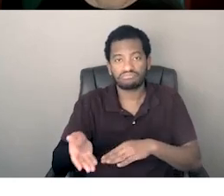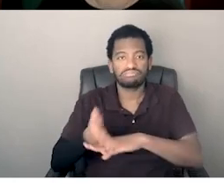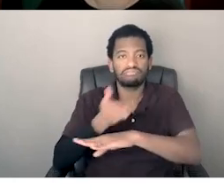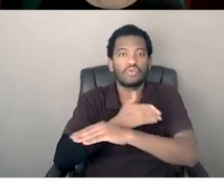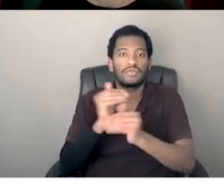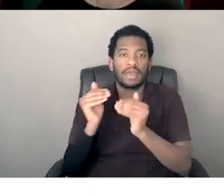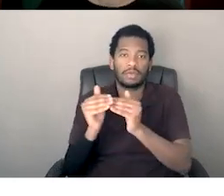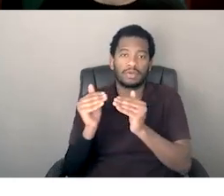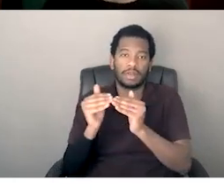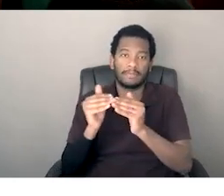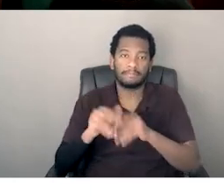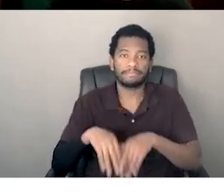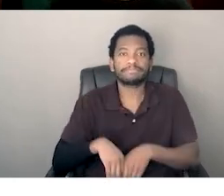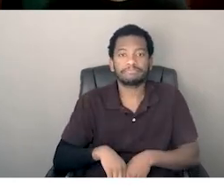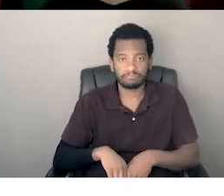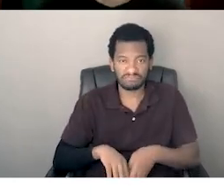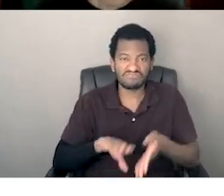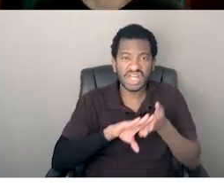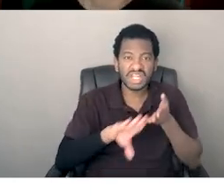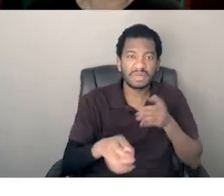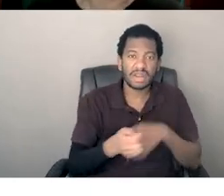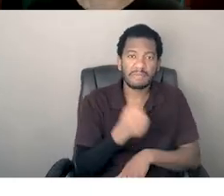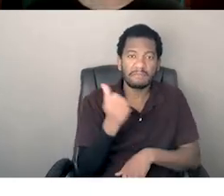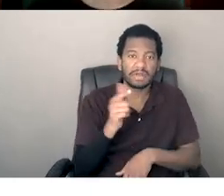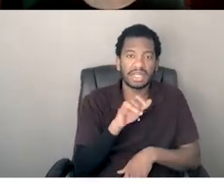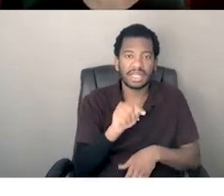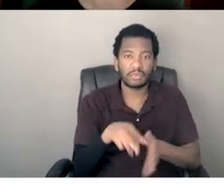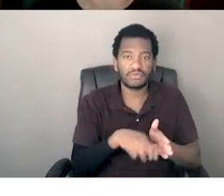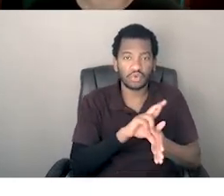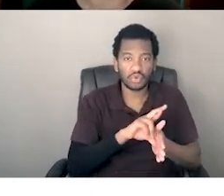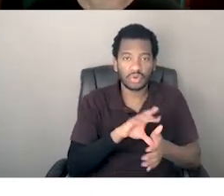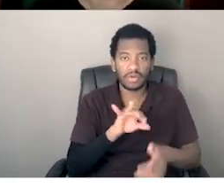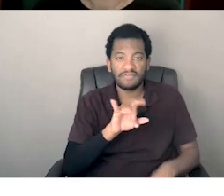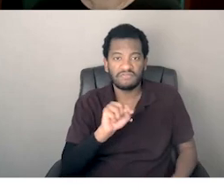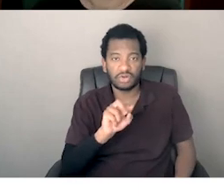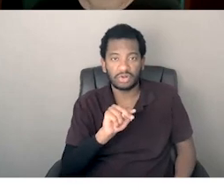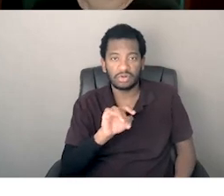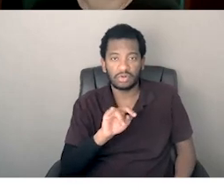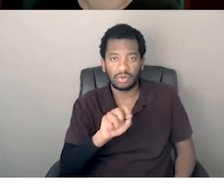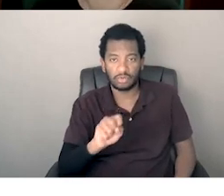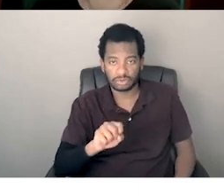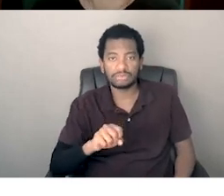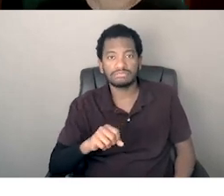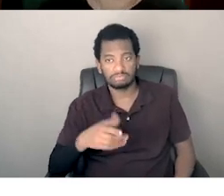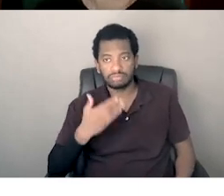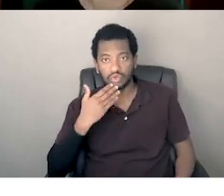Eliminating literature review and footnotes. Awesome. It looks like folks are starting to think about that.